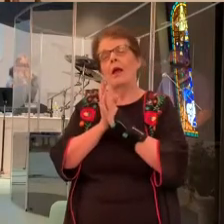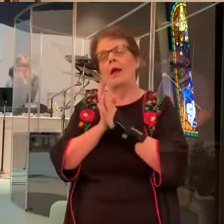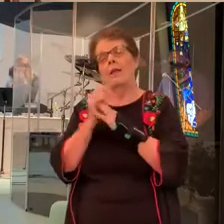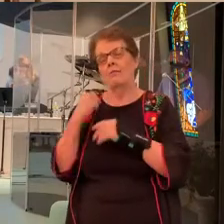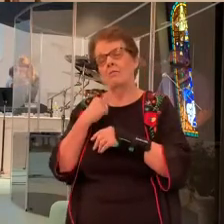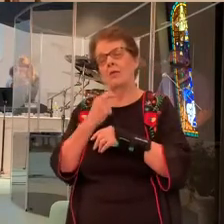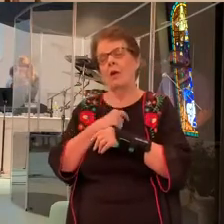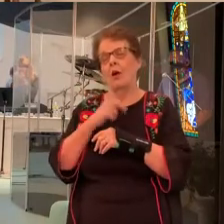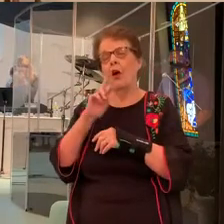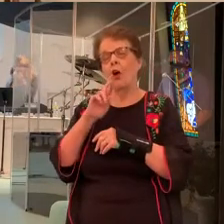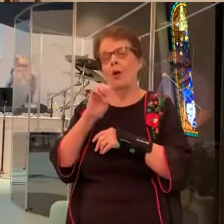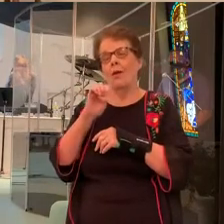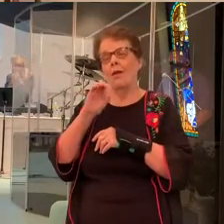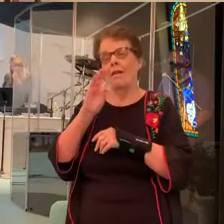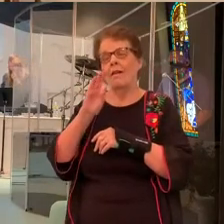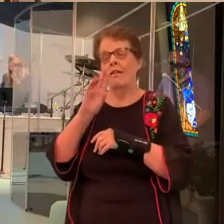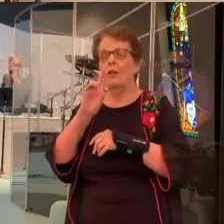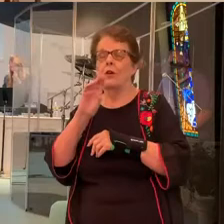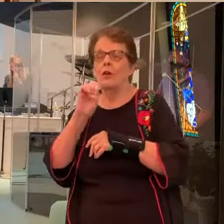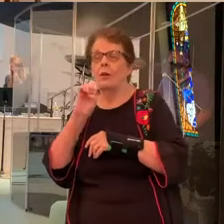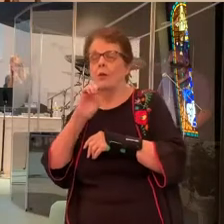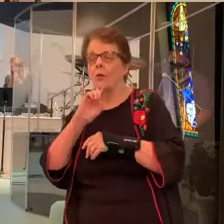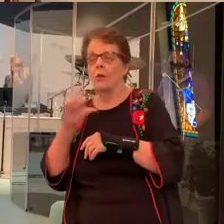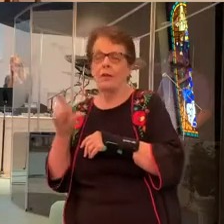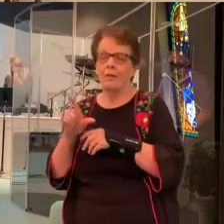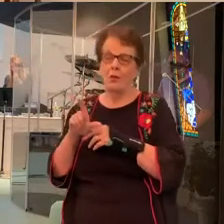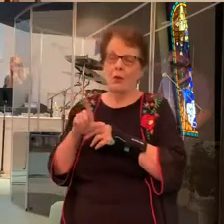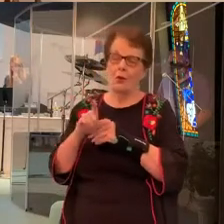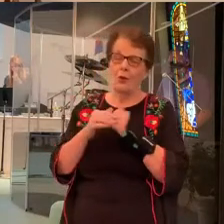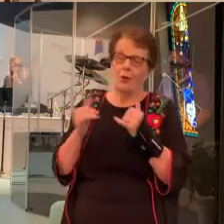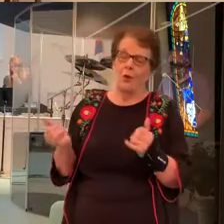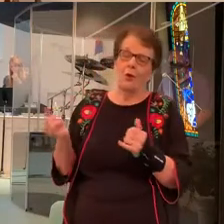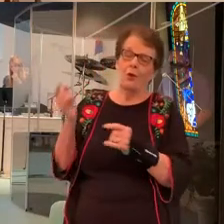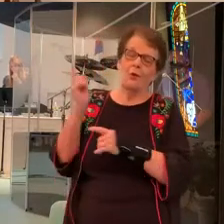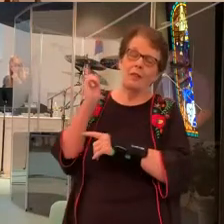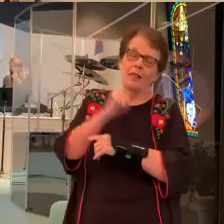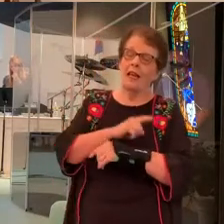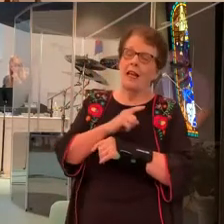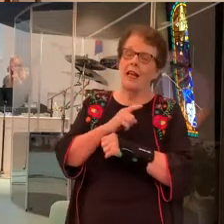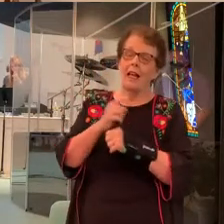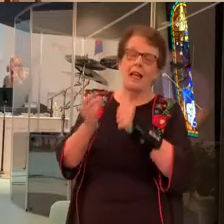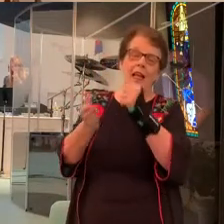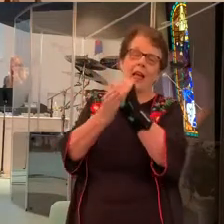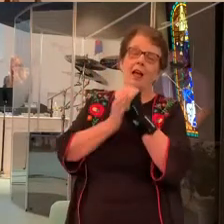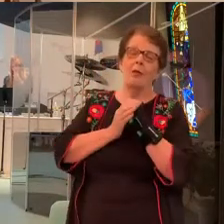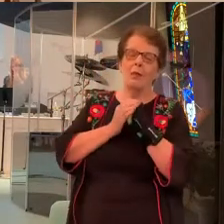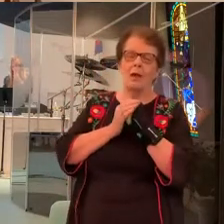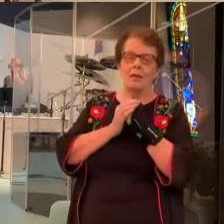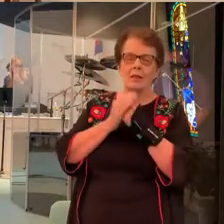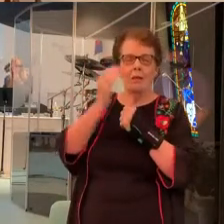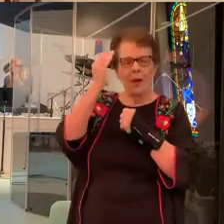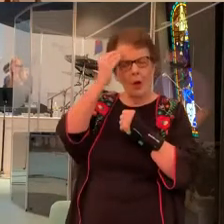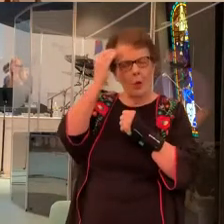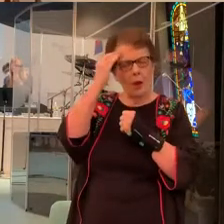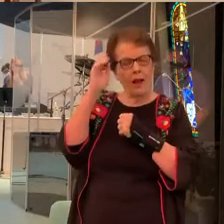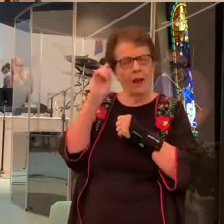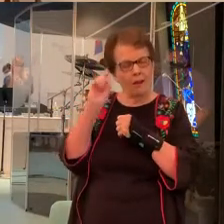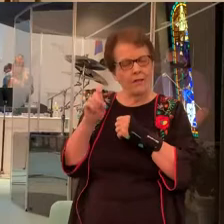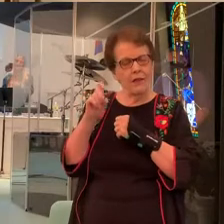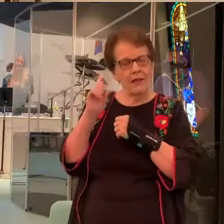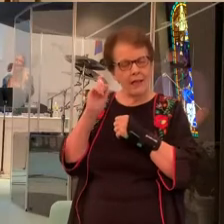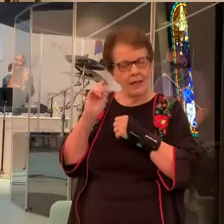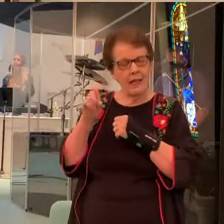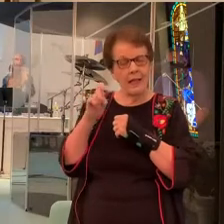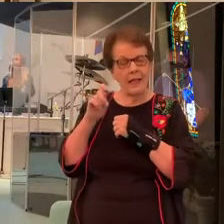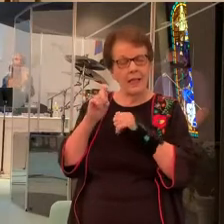out into our mission field and you would make us aware of needs in our midst and help us know how we